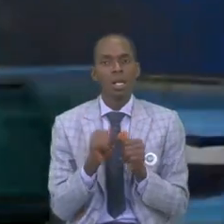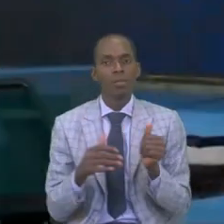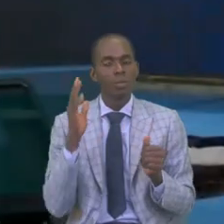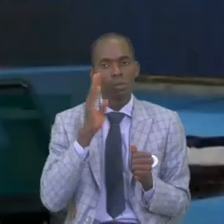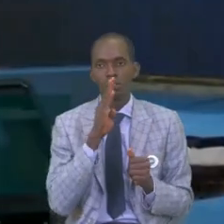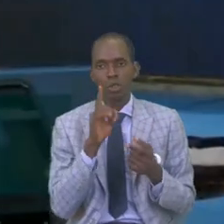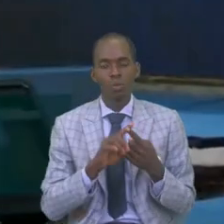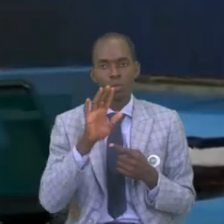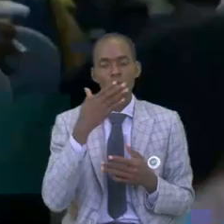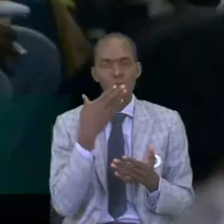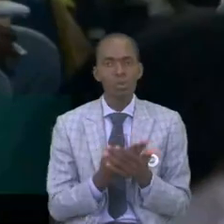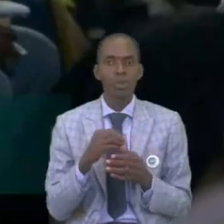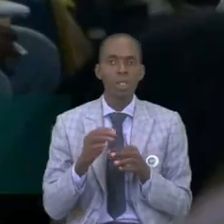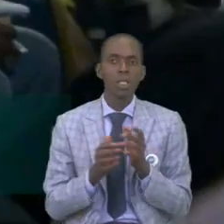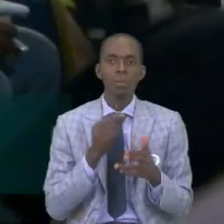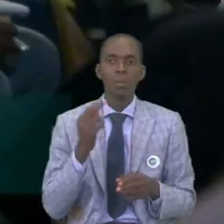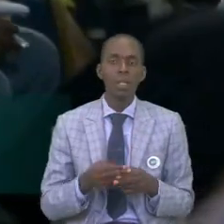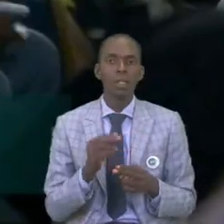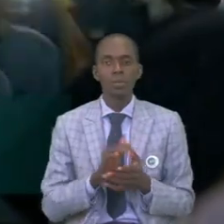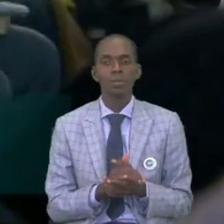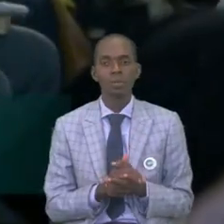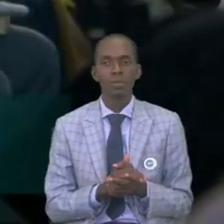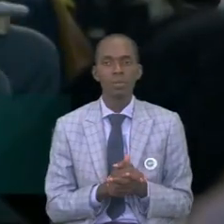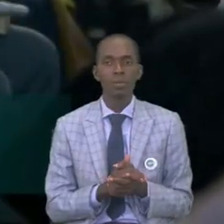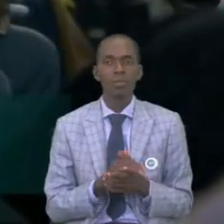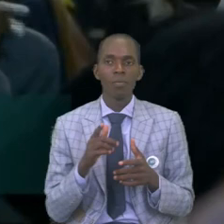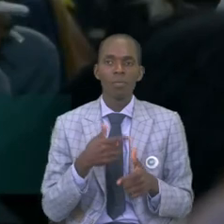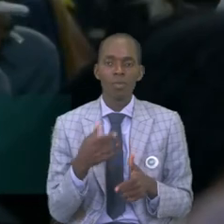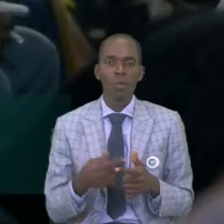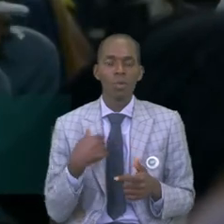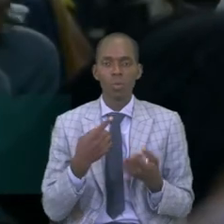benefit in Jesus' name. And then we come to